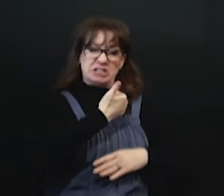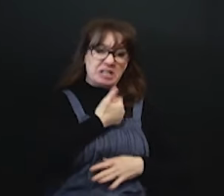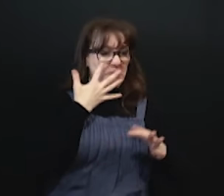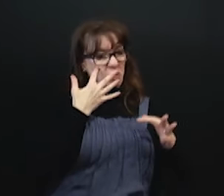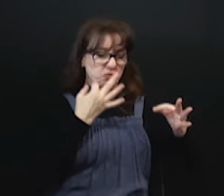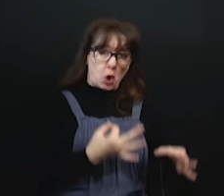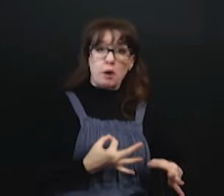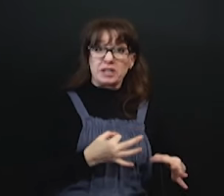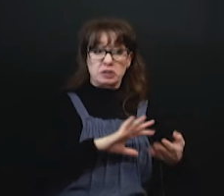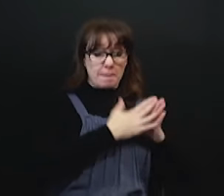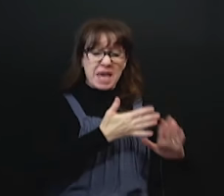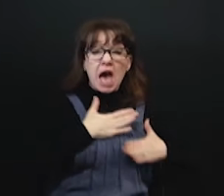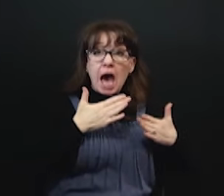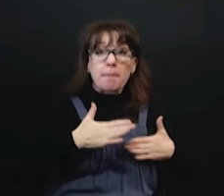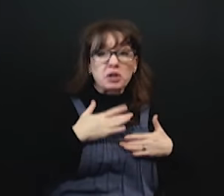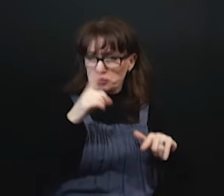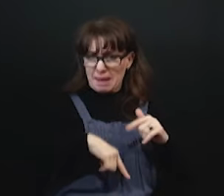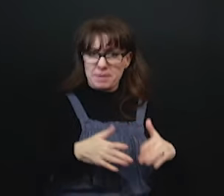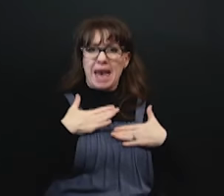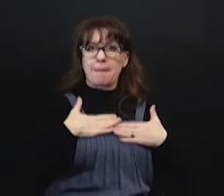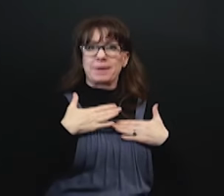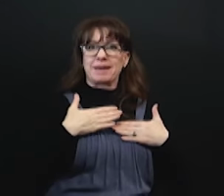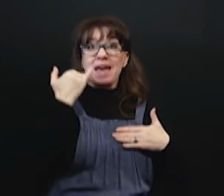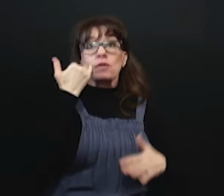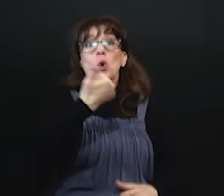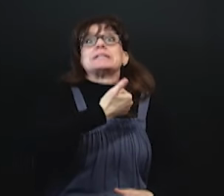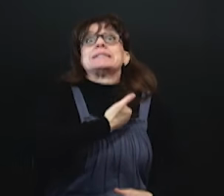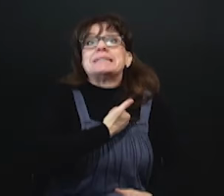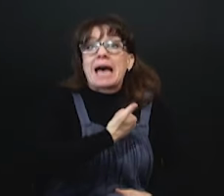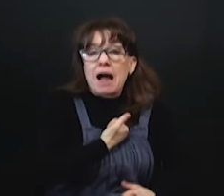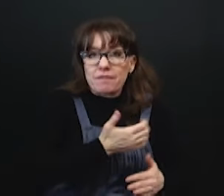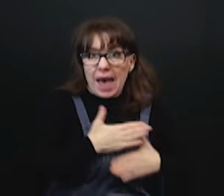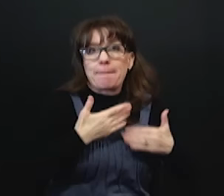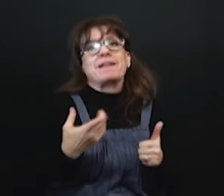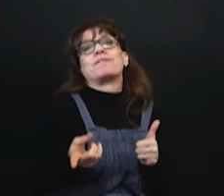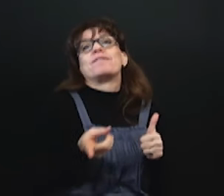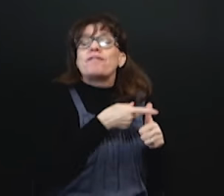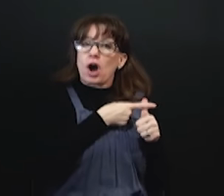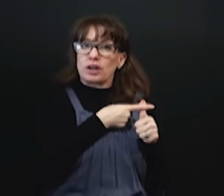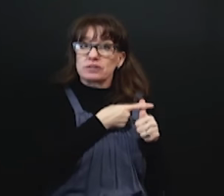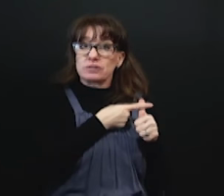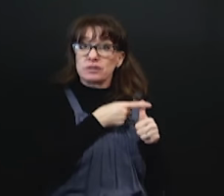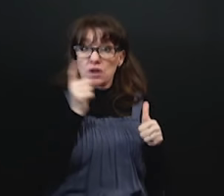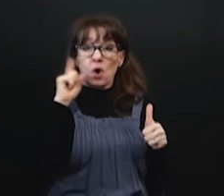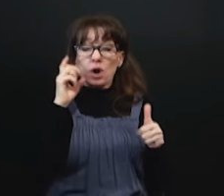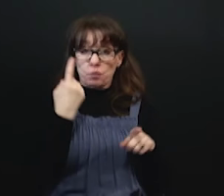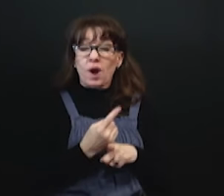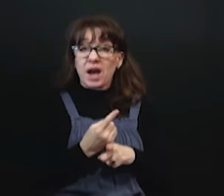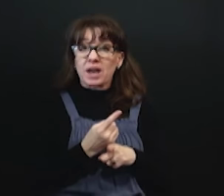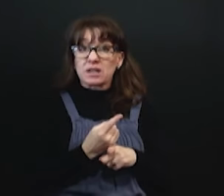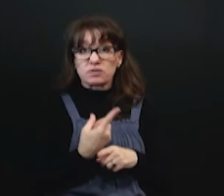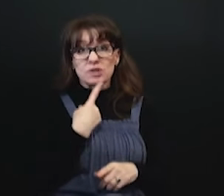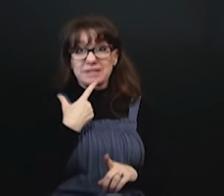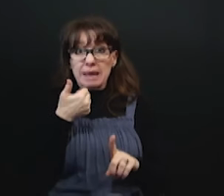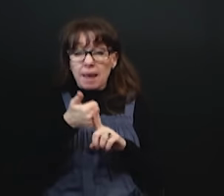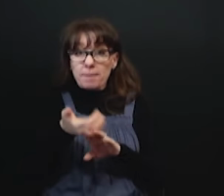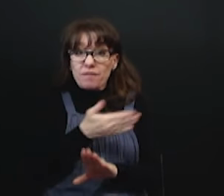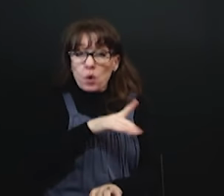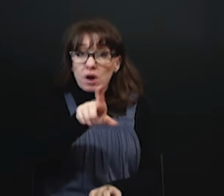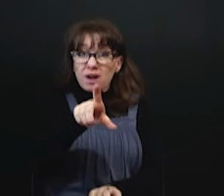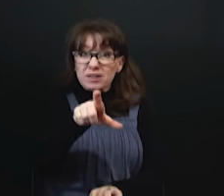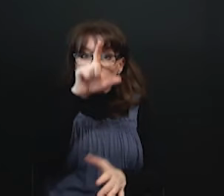In order to be happy, you can't be happy unless you make yourself happy first. Have you heard that? Have you said that?